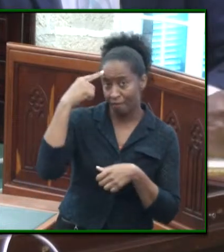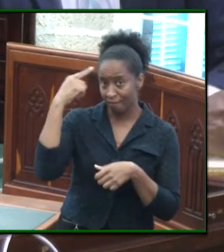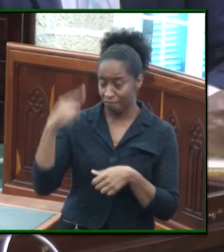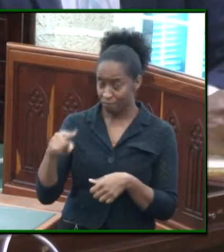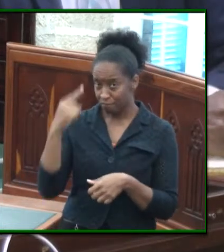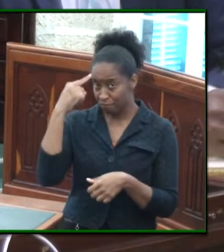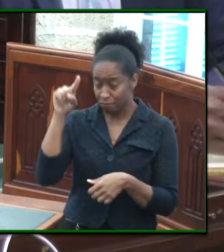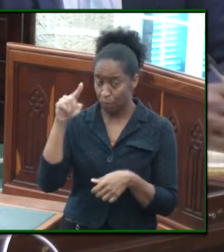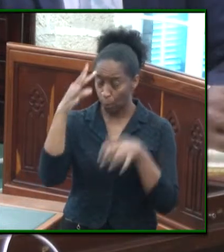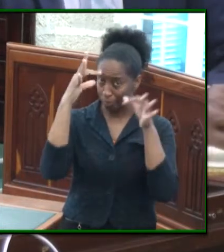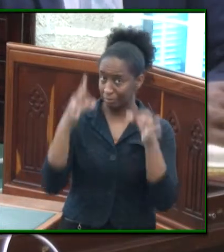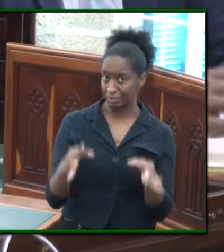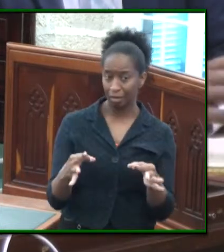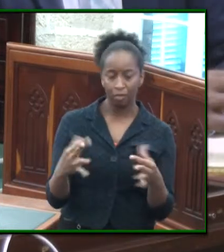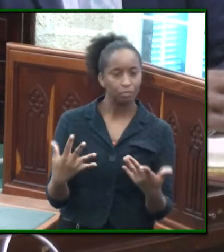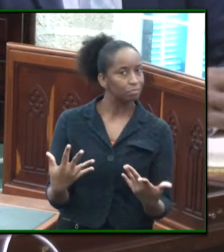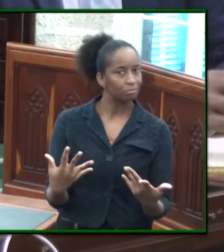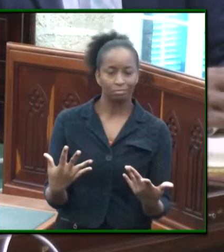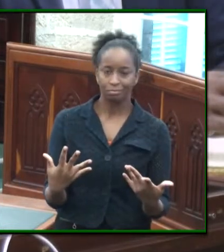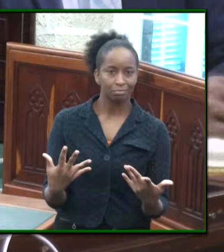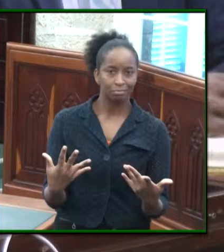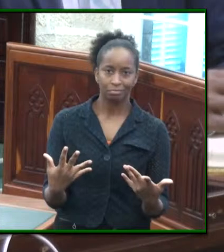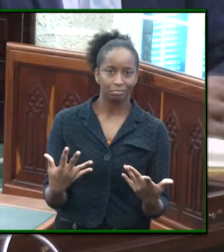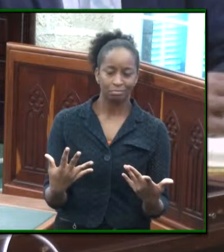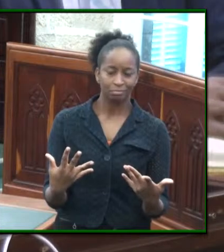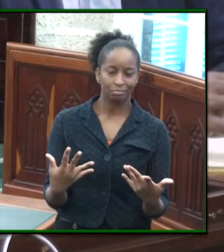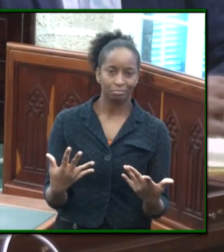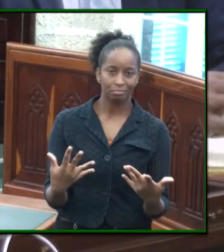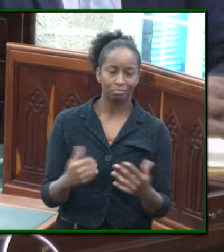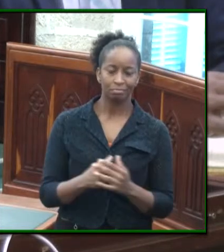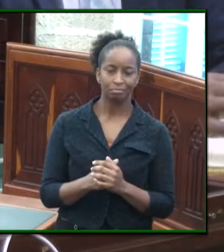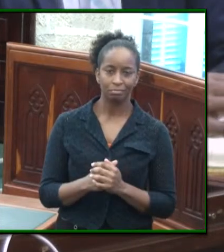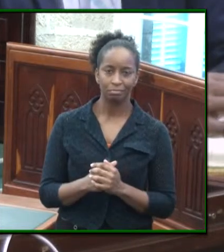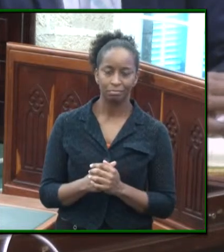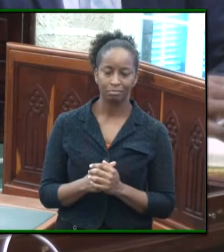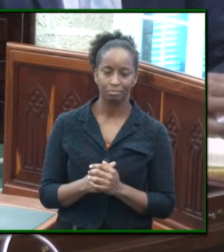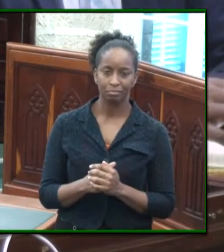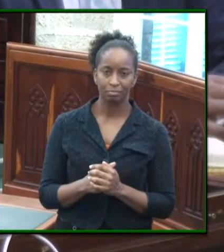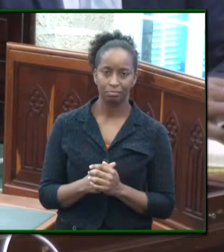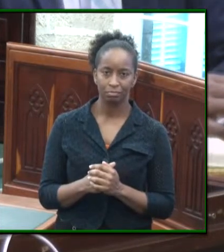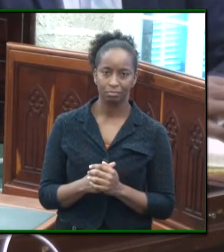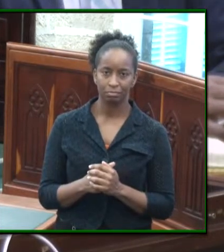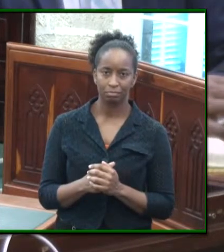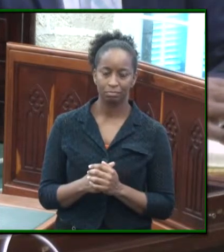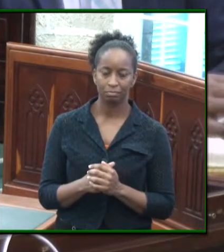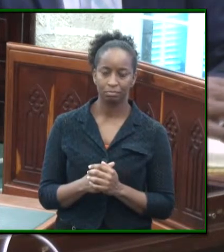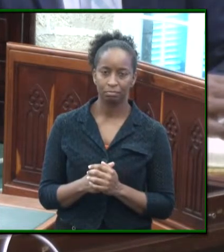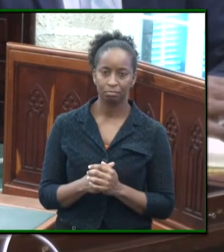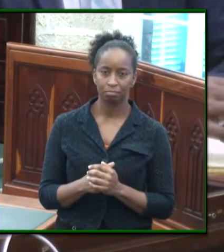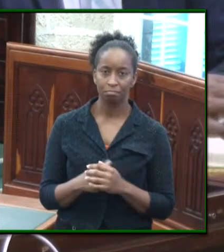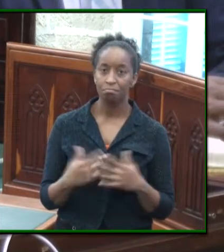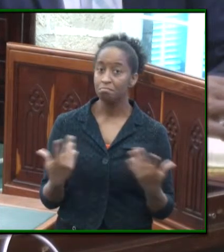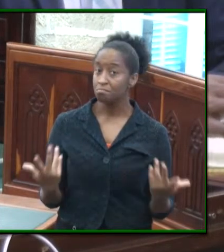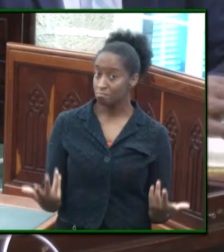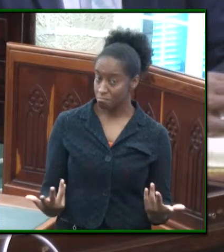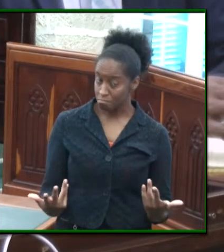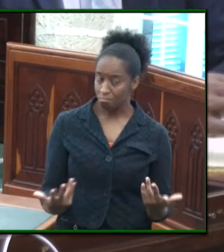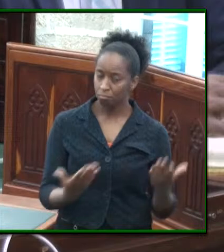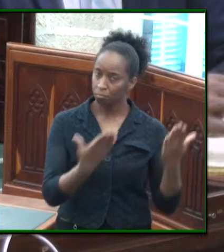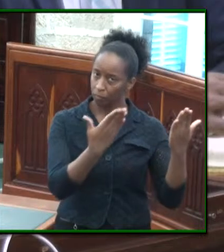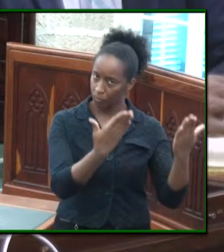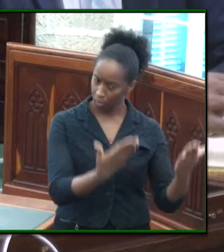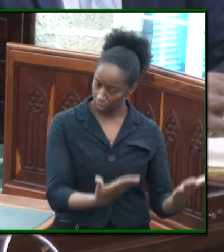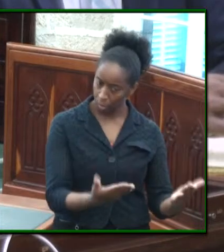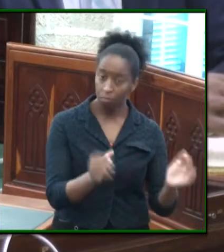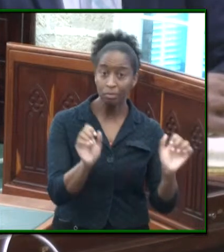not by the Office of the Attorney General. So, while the honourable member is able to ask whatever question he wishes,